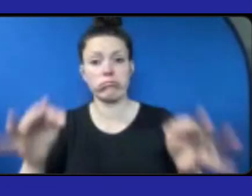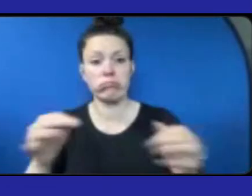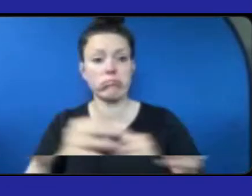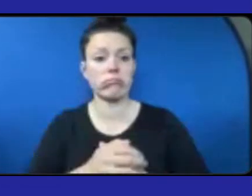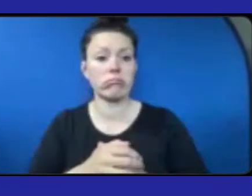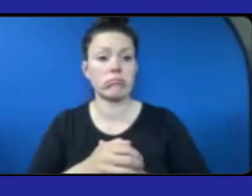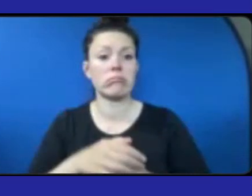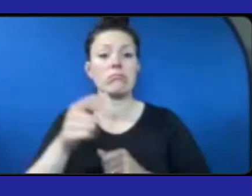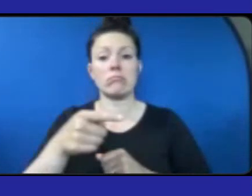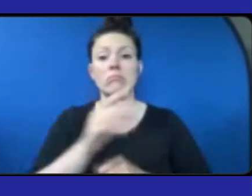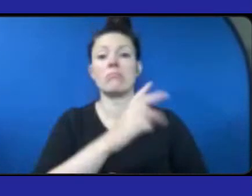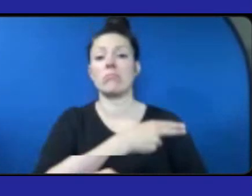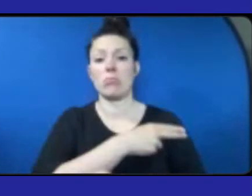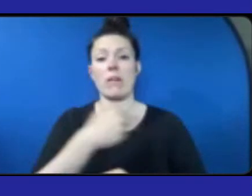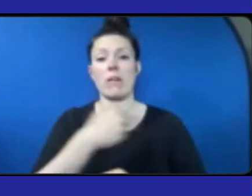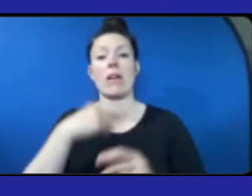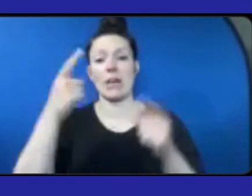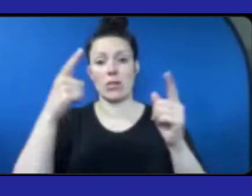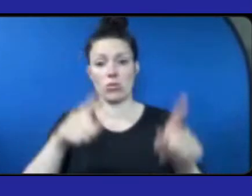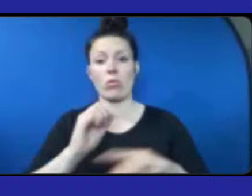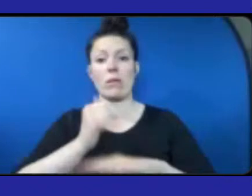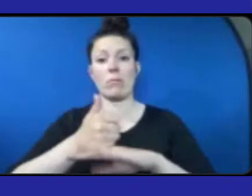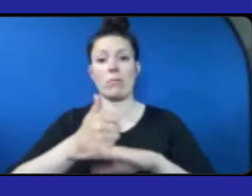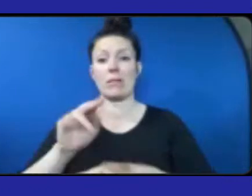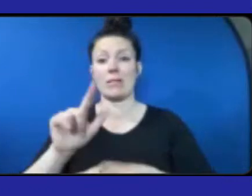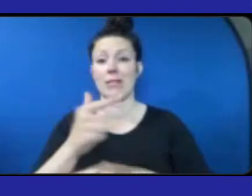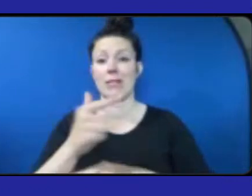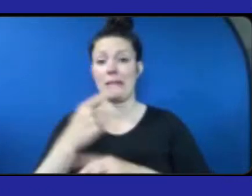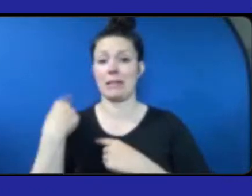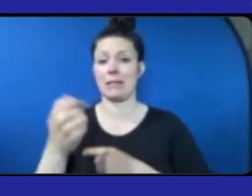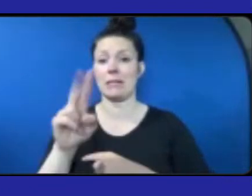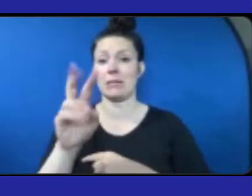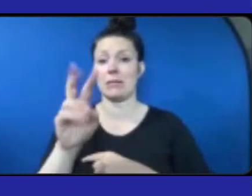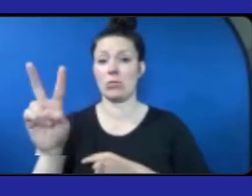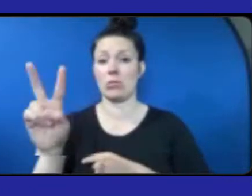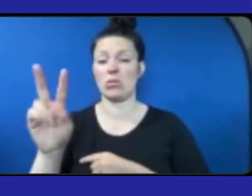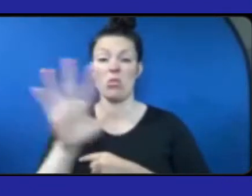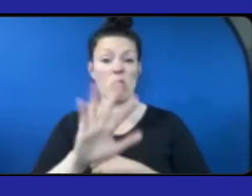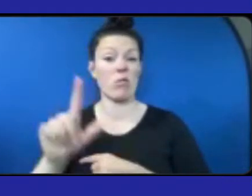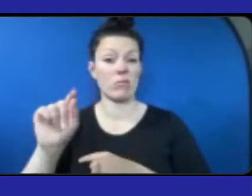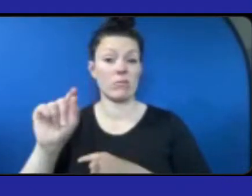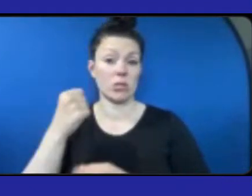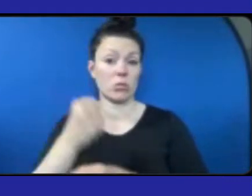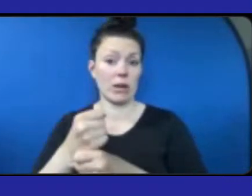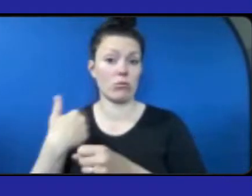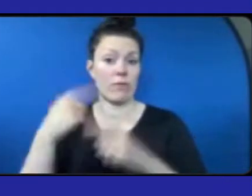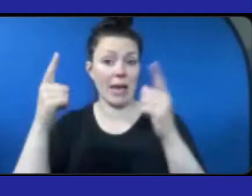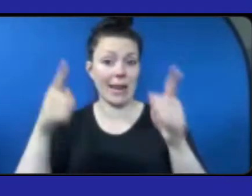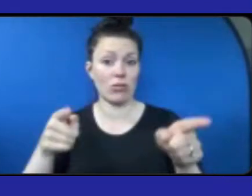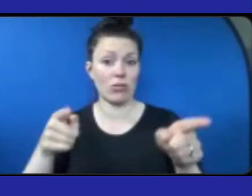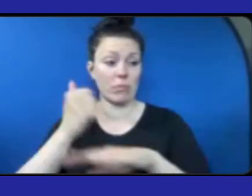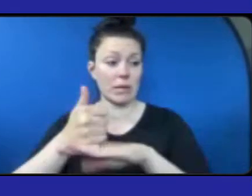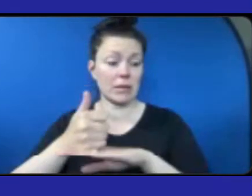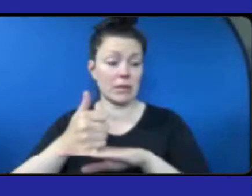had agreements in place with Nilag since 2002, so nearly 20 years. Initially, they were funded externally for their